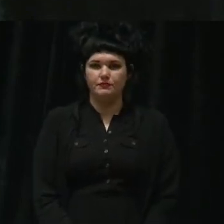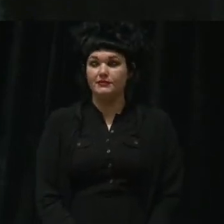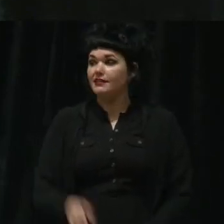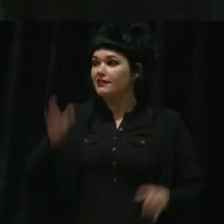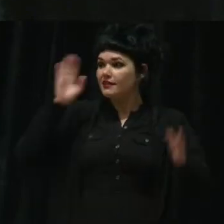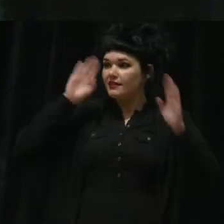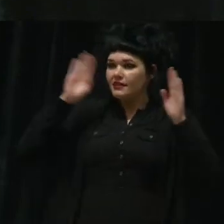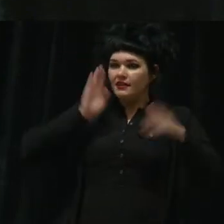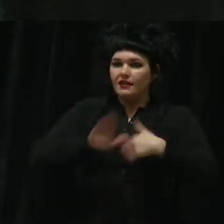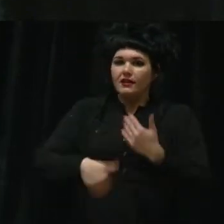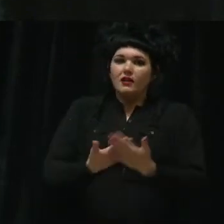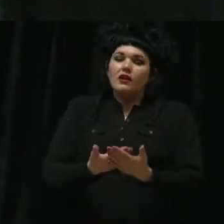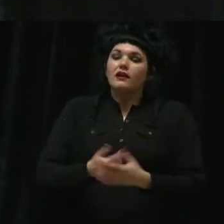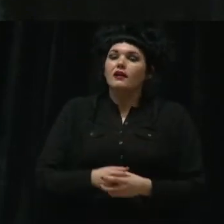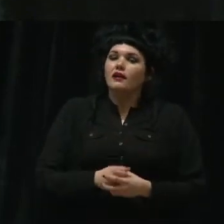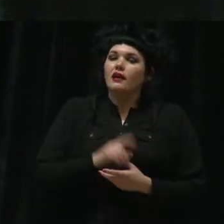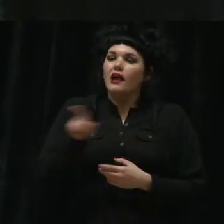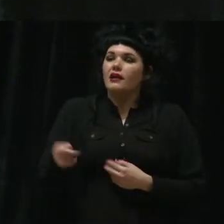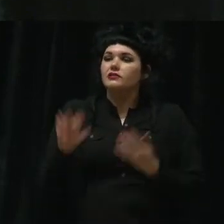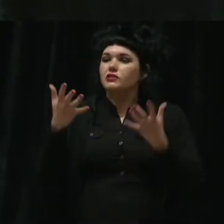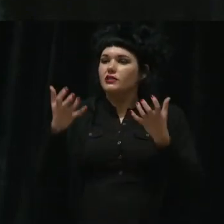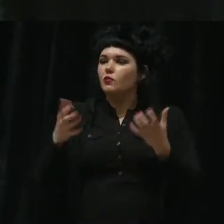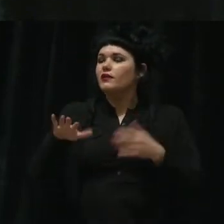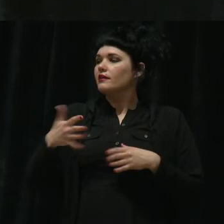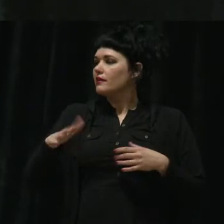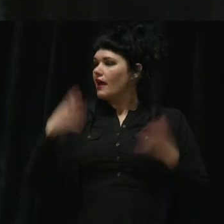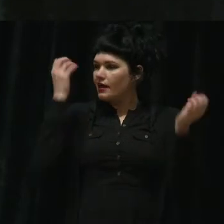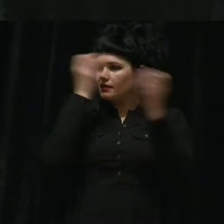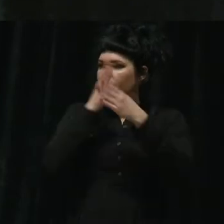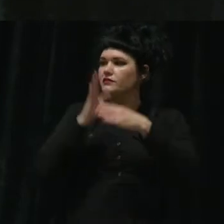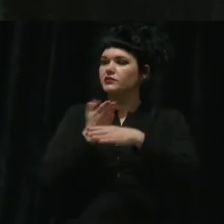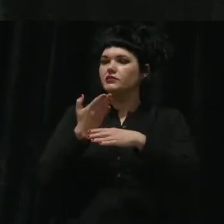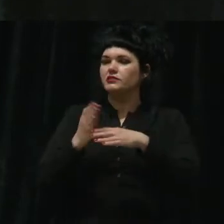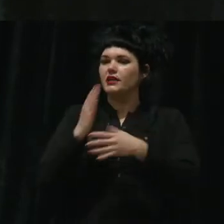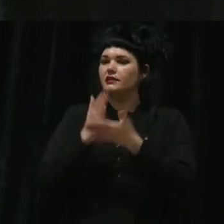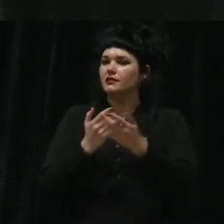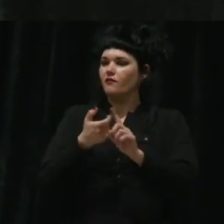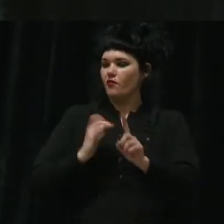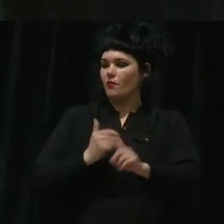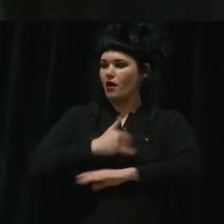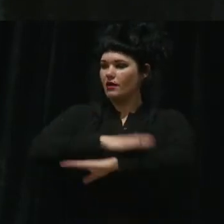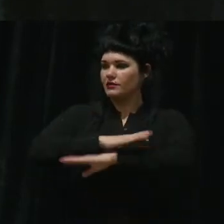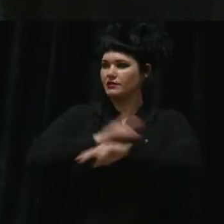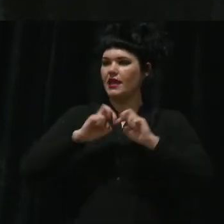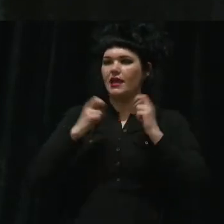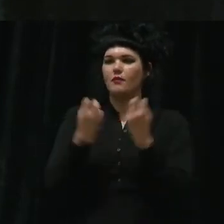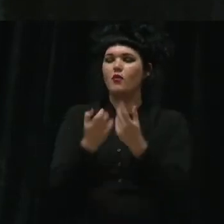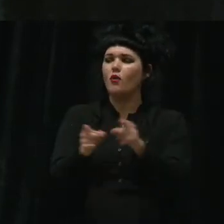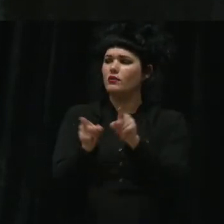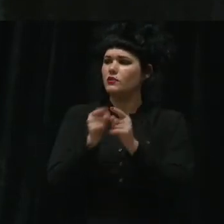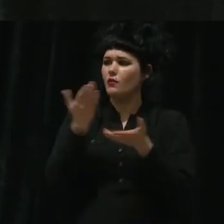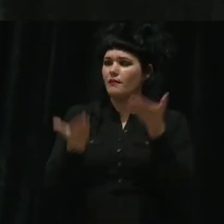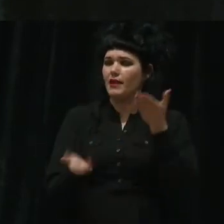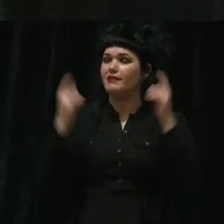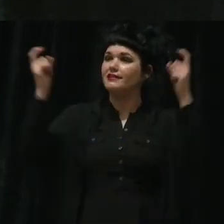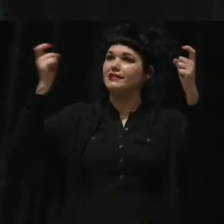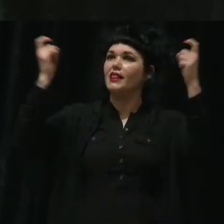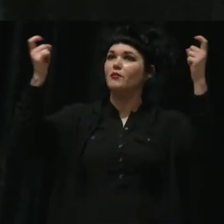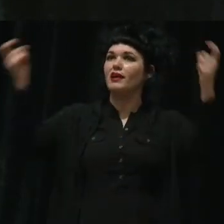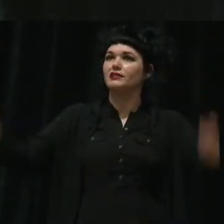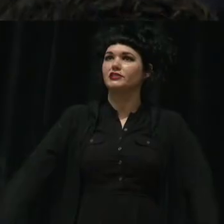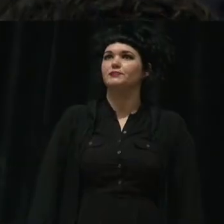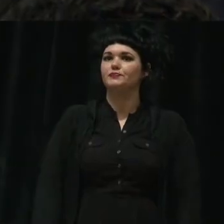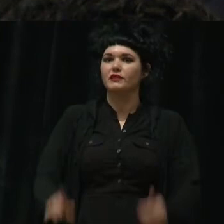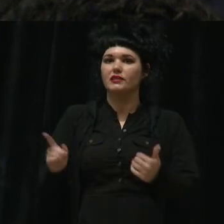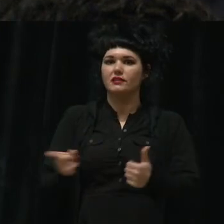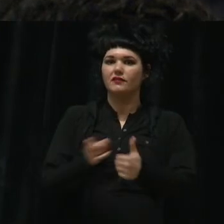Hi, everyone. I just want to kind of share some themes from our table and also maybe a celebration. So the